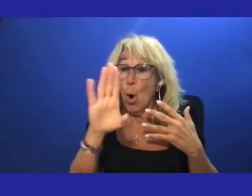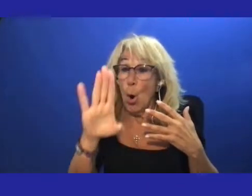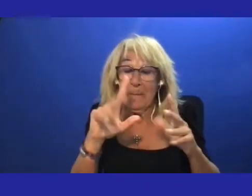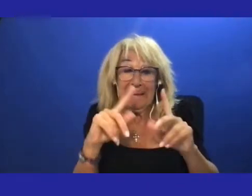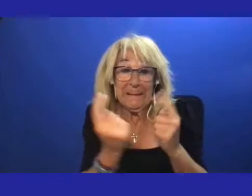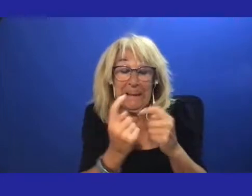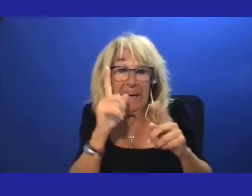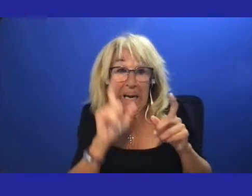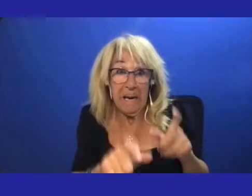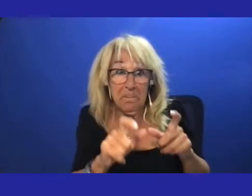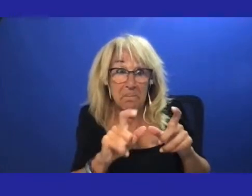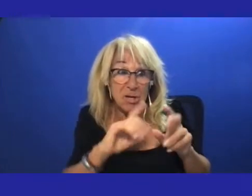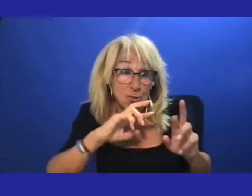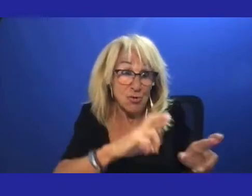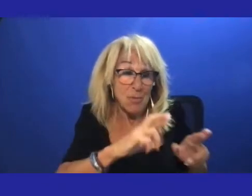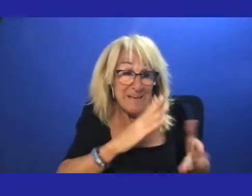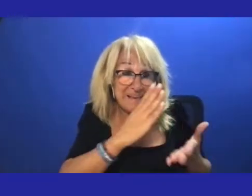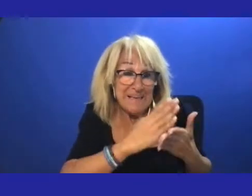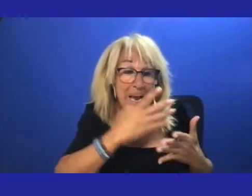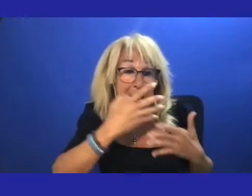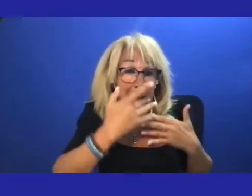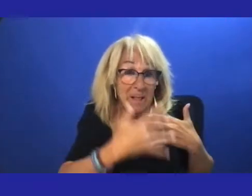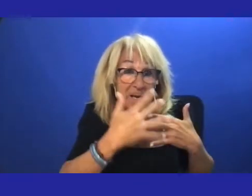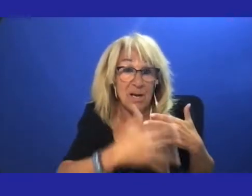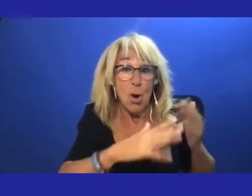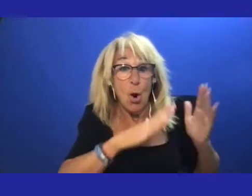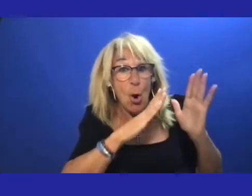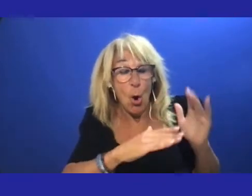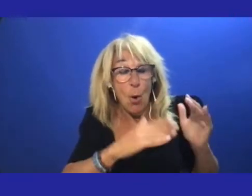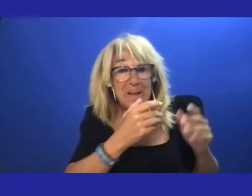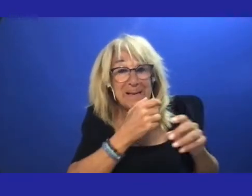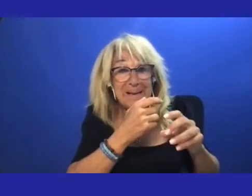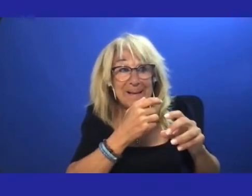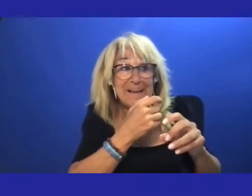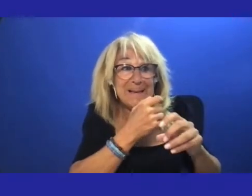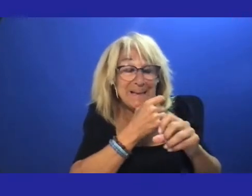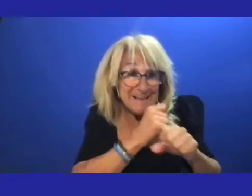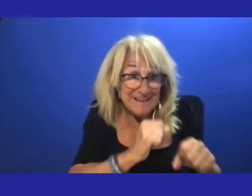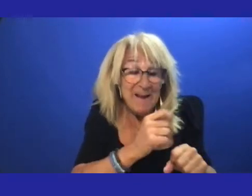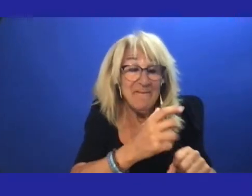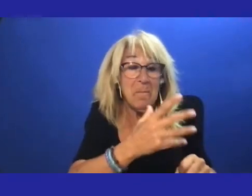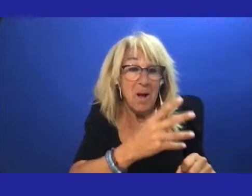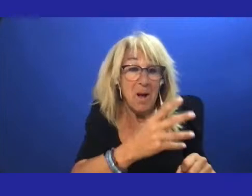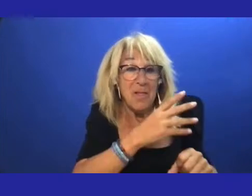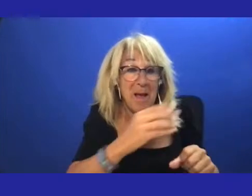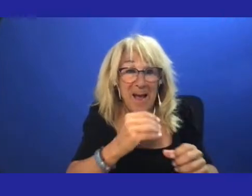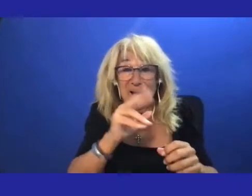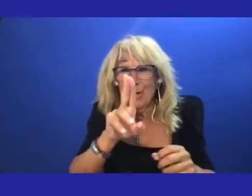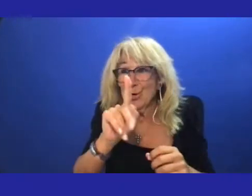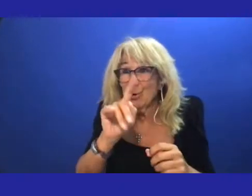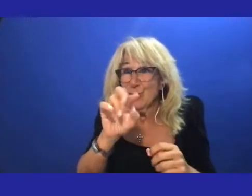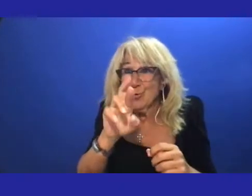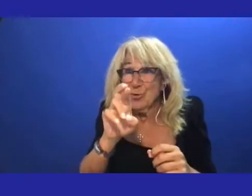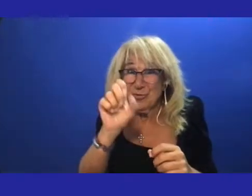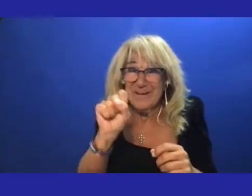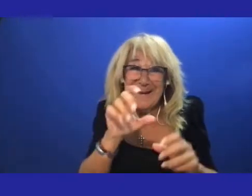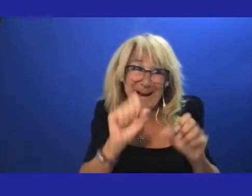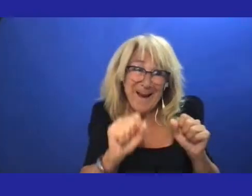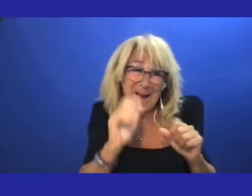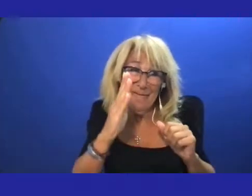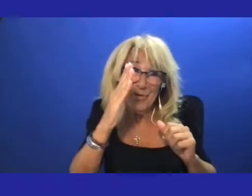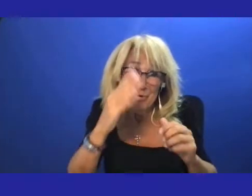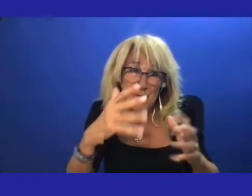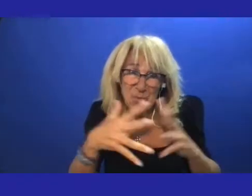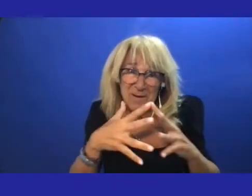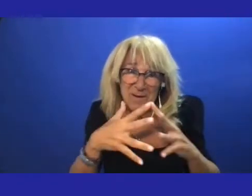able to stop the bleeding and hopefully save both the mom's life as well as her uterus so that she can have future pregnancies. Next